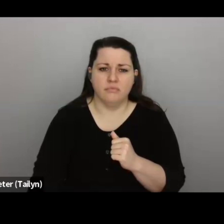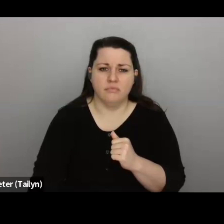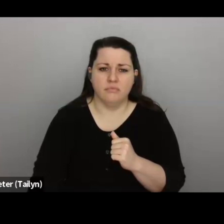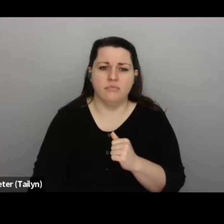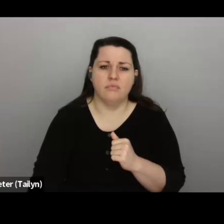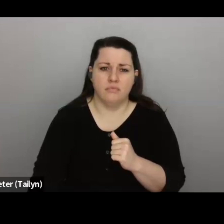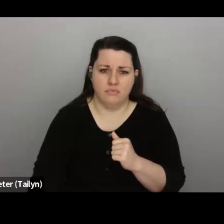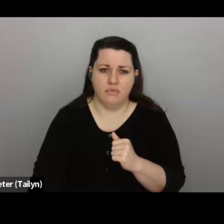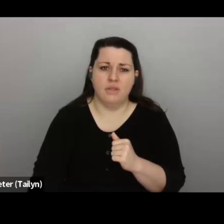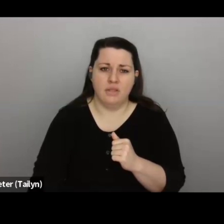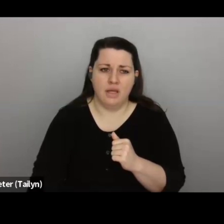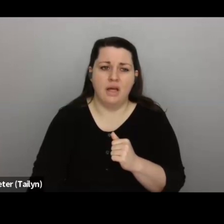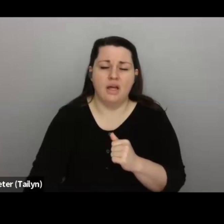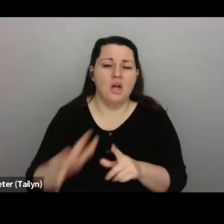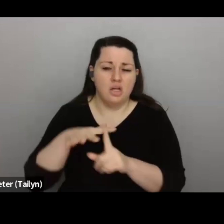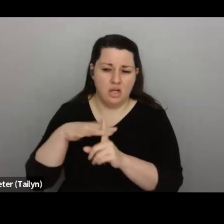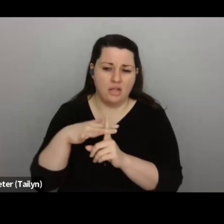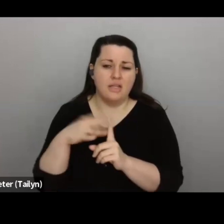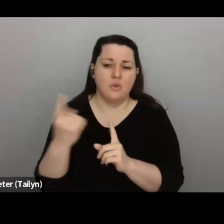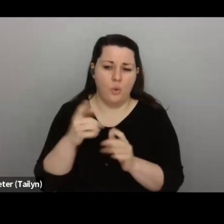is always a key thing,